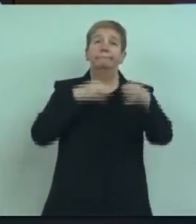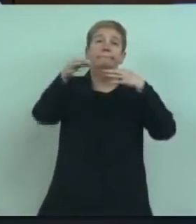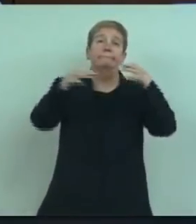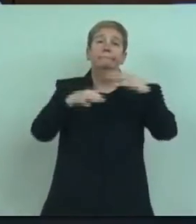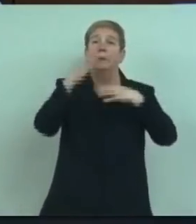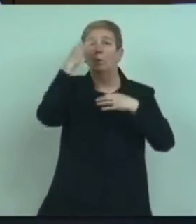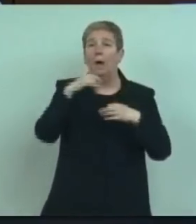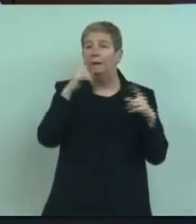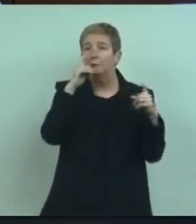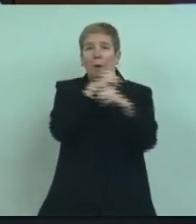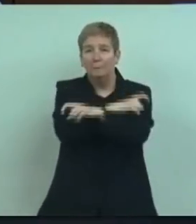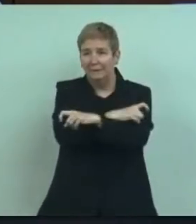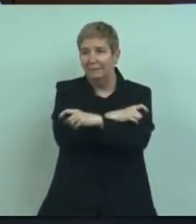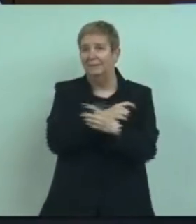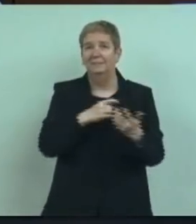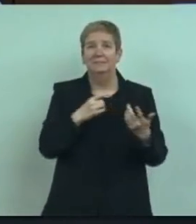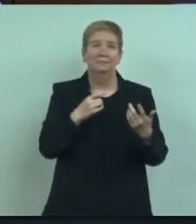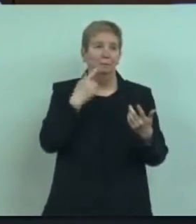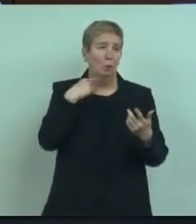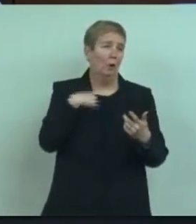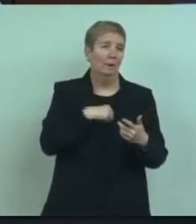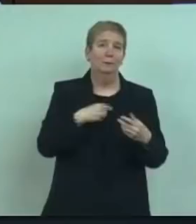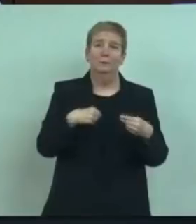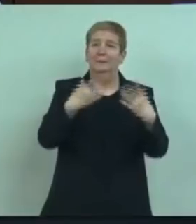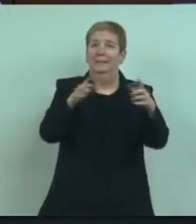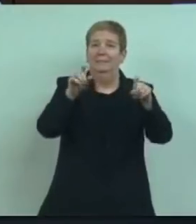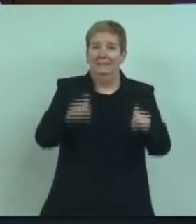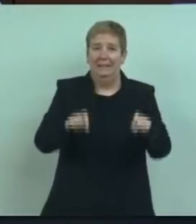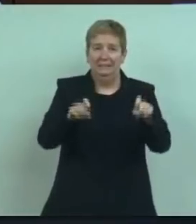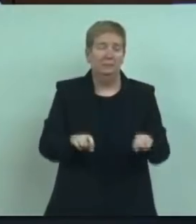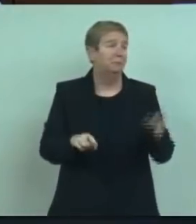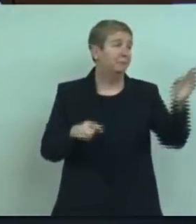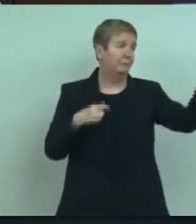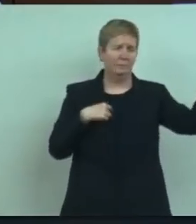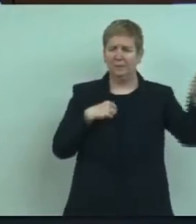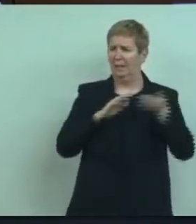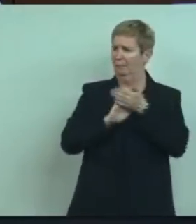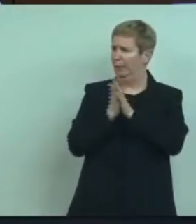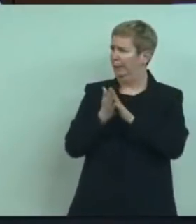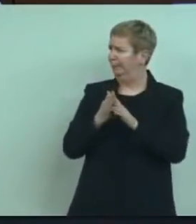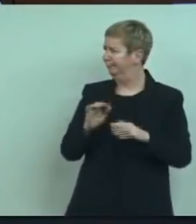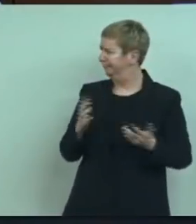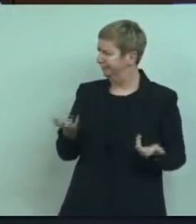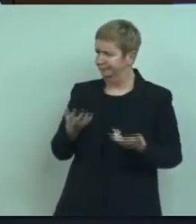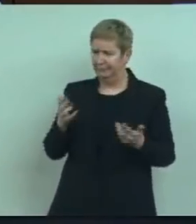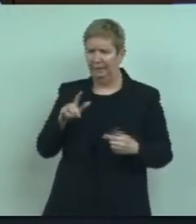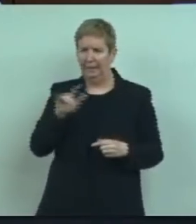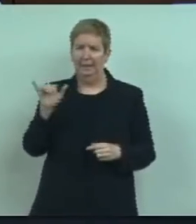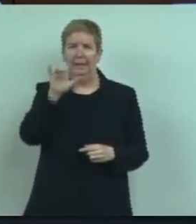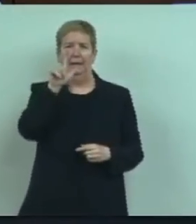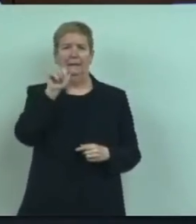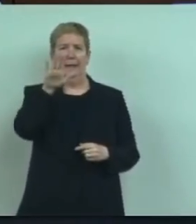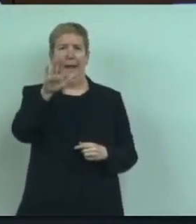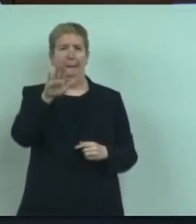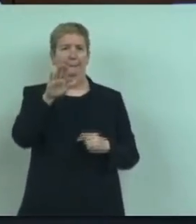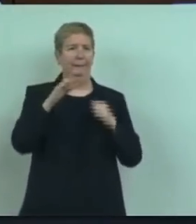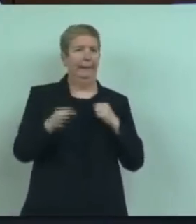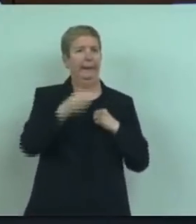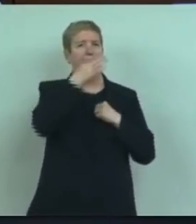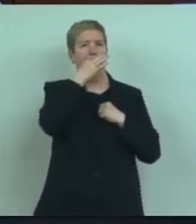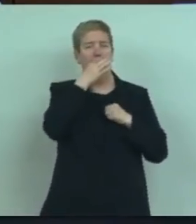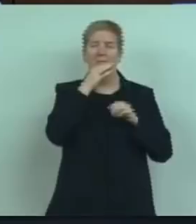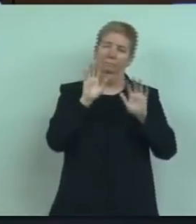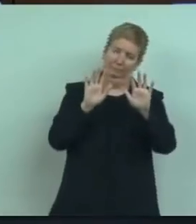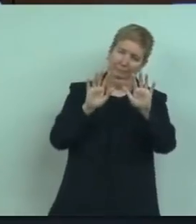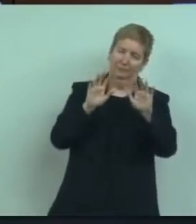do testing, and I have become somewhat of a laboratory expert, although by no means